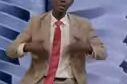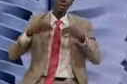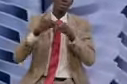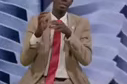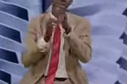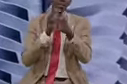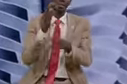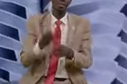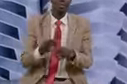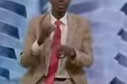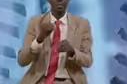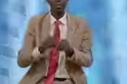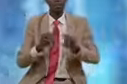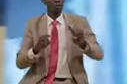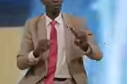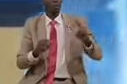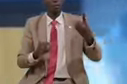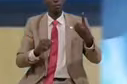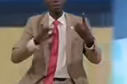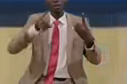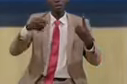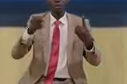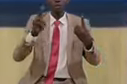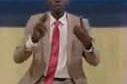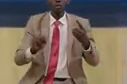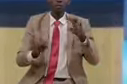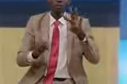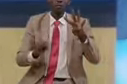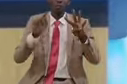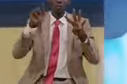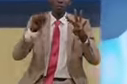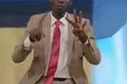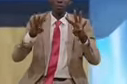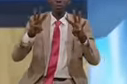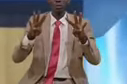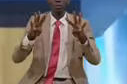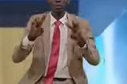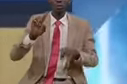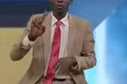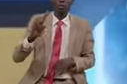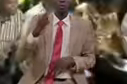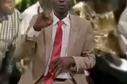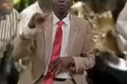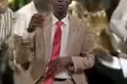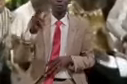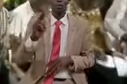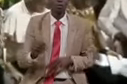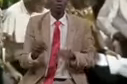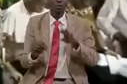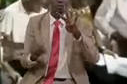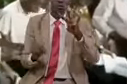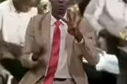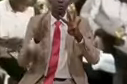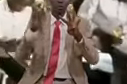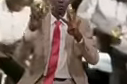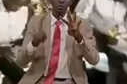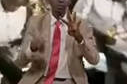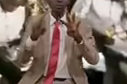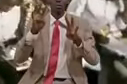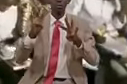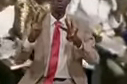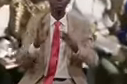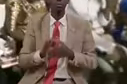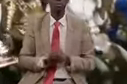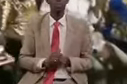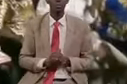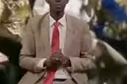1 John chapter 4, and I'm reading there from verse 4. 1 John chapter 4, we're